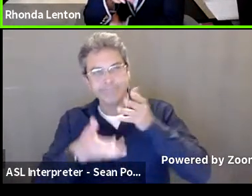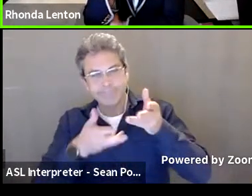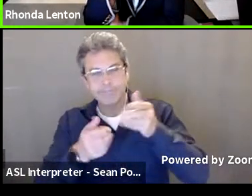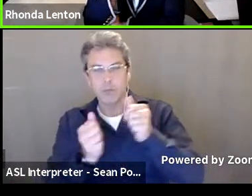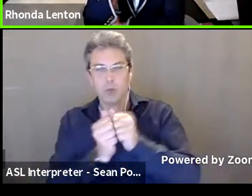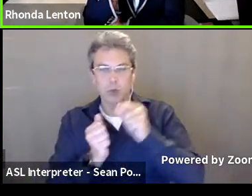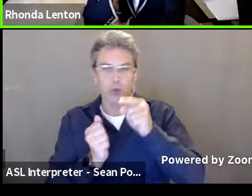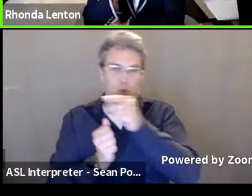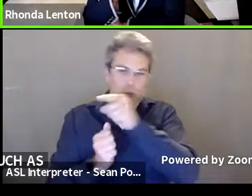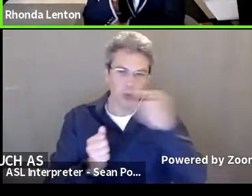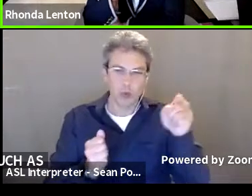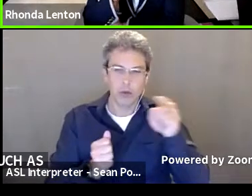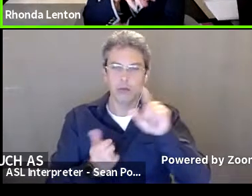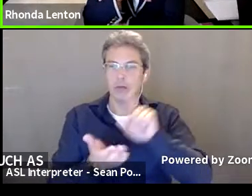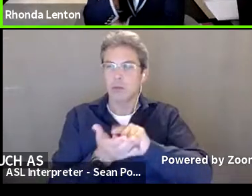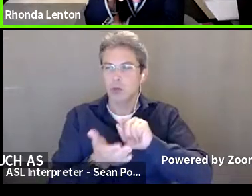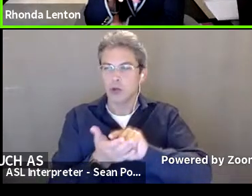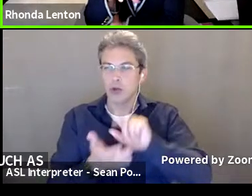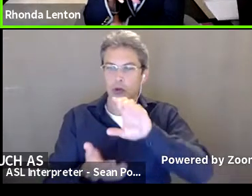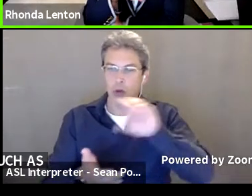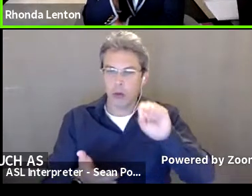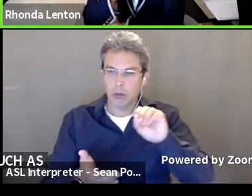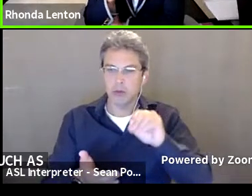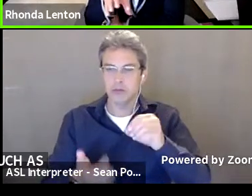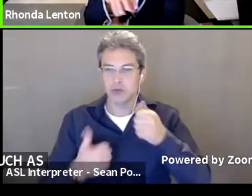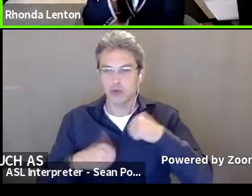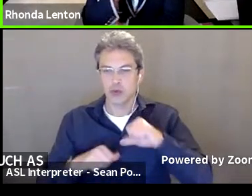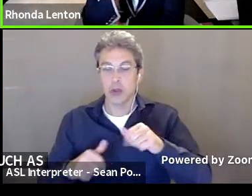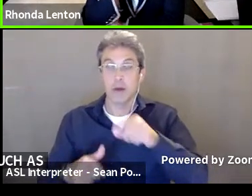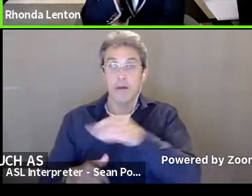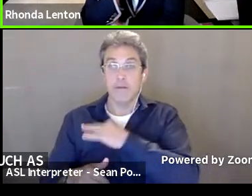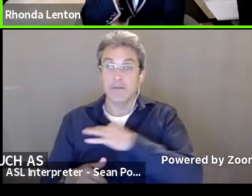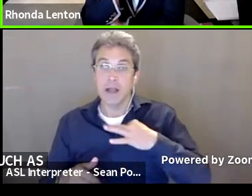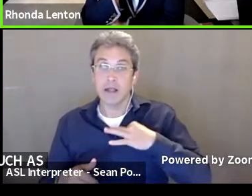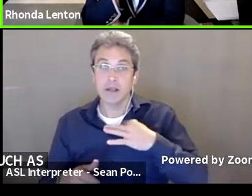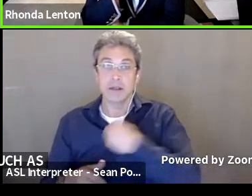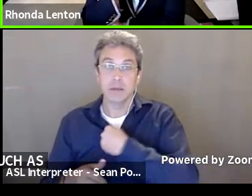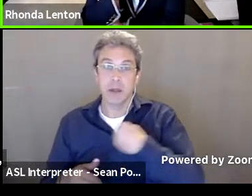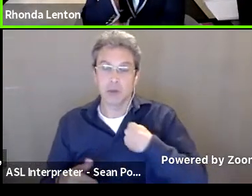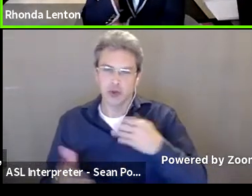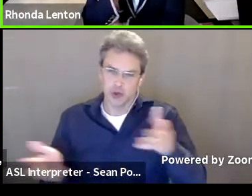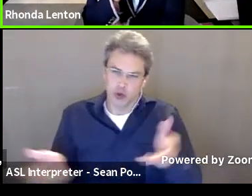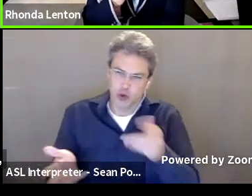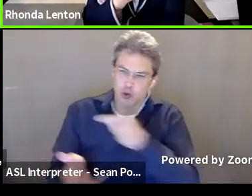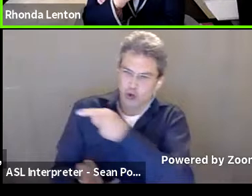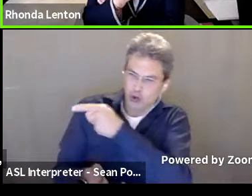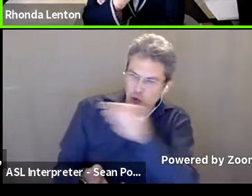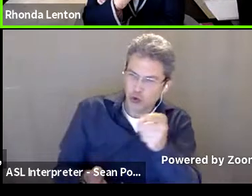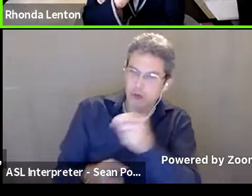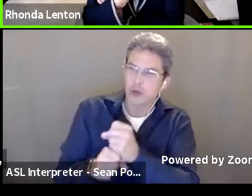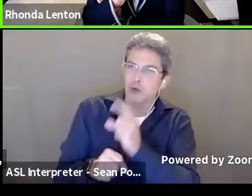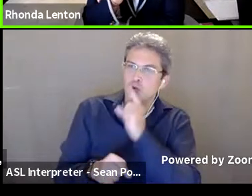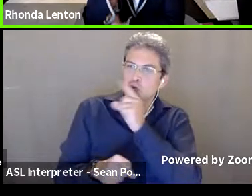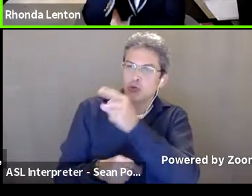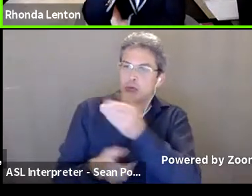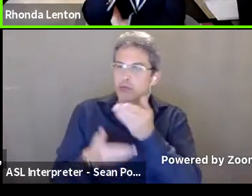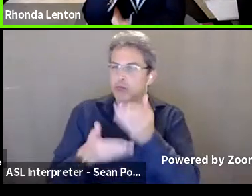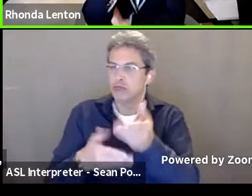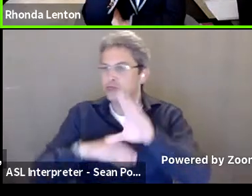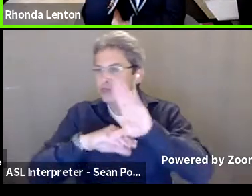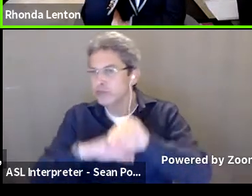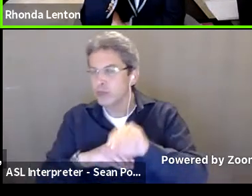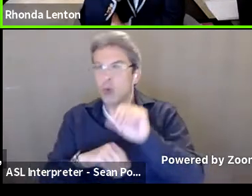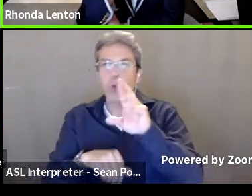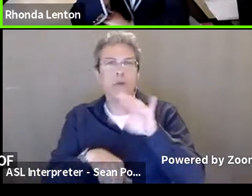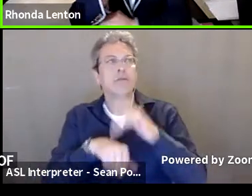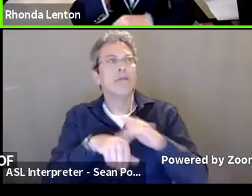access materials precisely to help bring down the costs of materials. Unfortunately, it's not